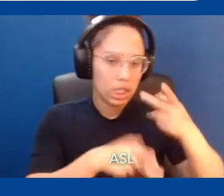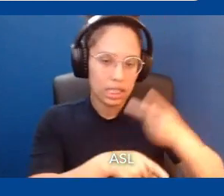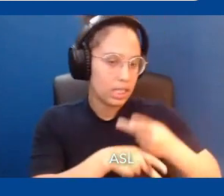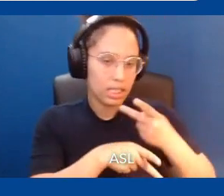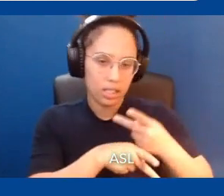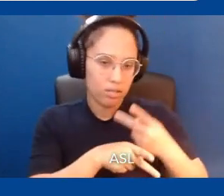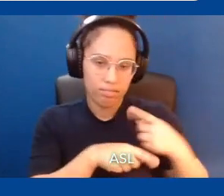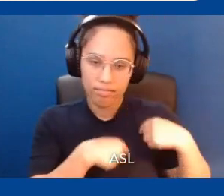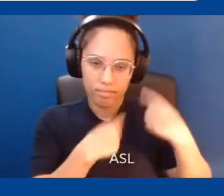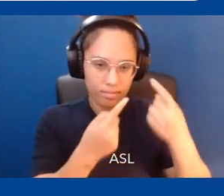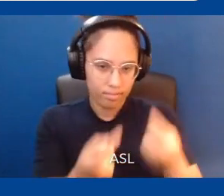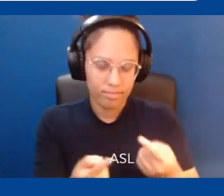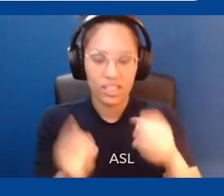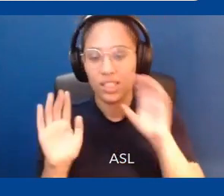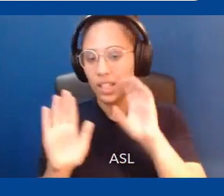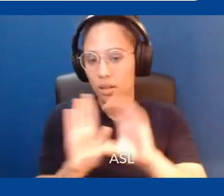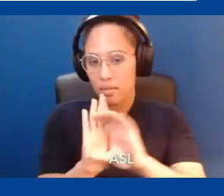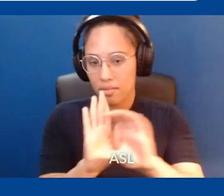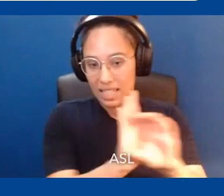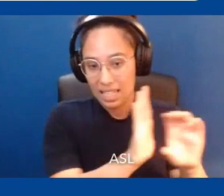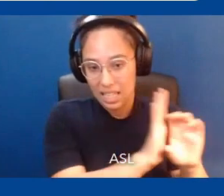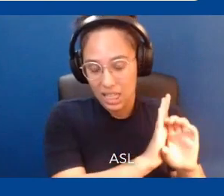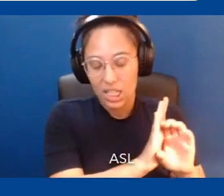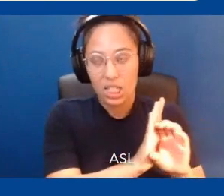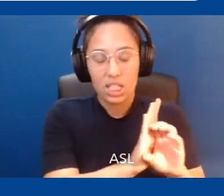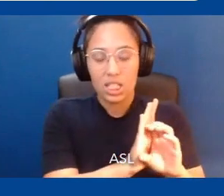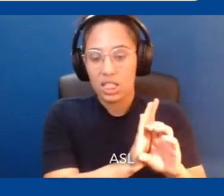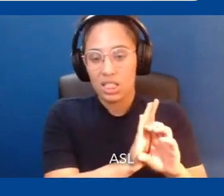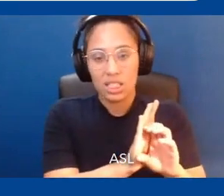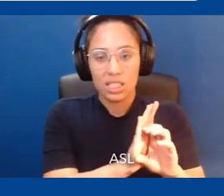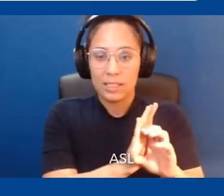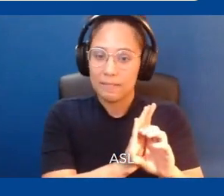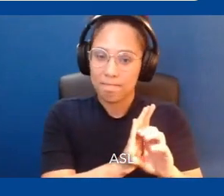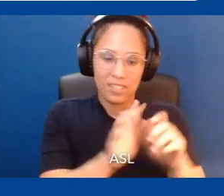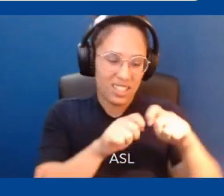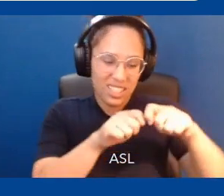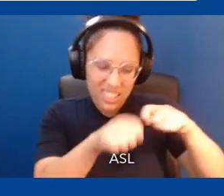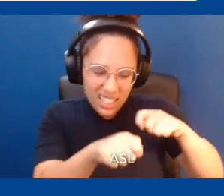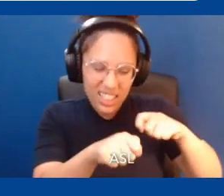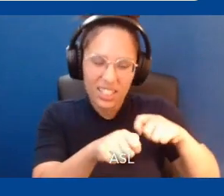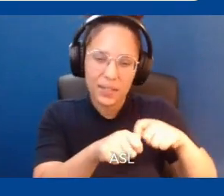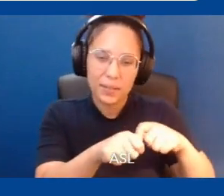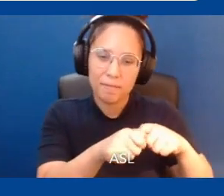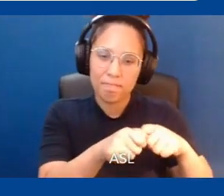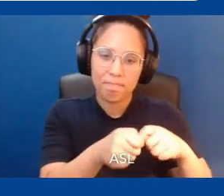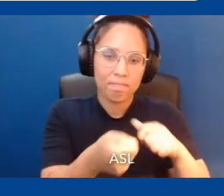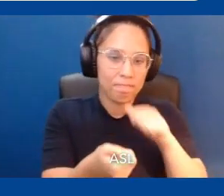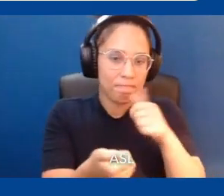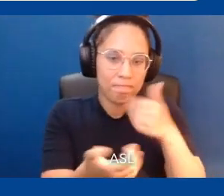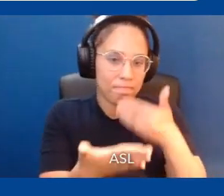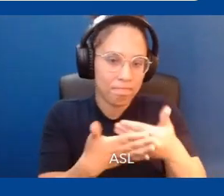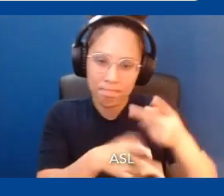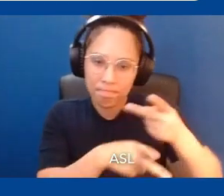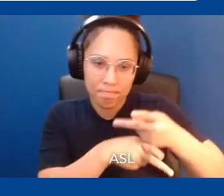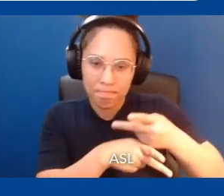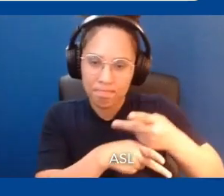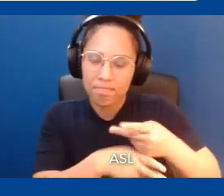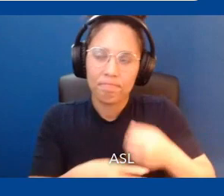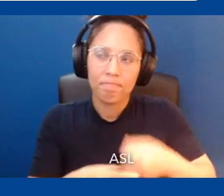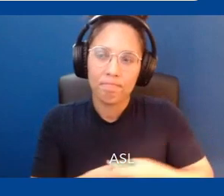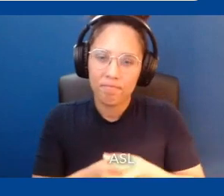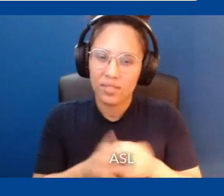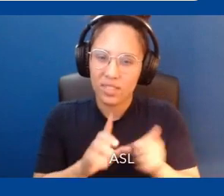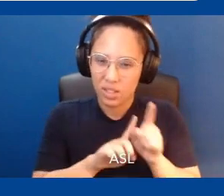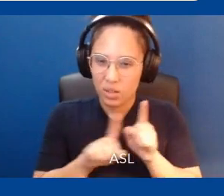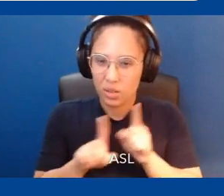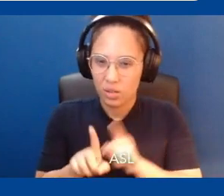The photographs are teared apart, and they also have signs of